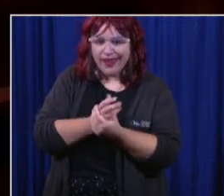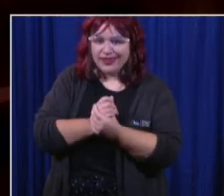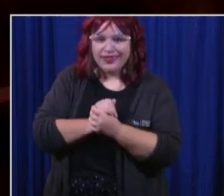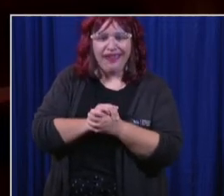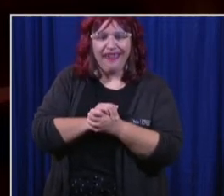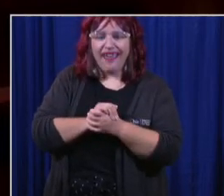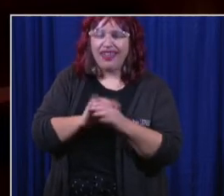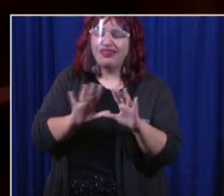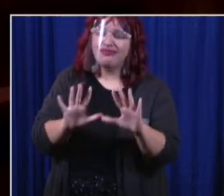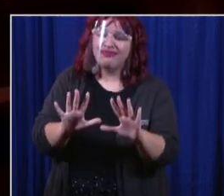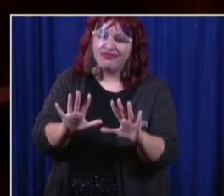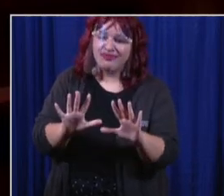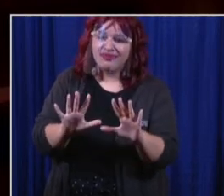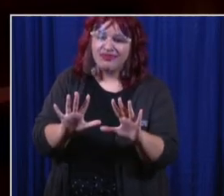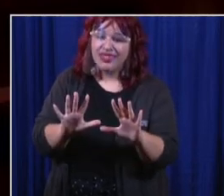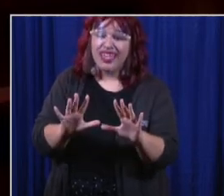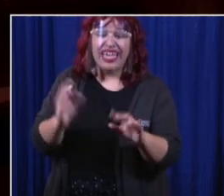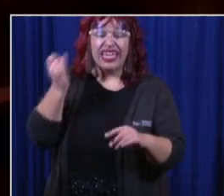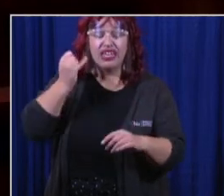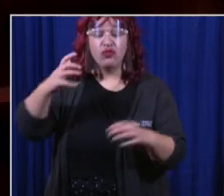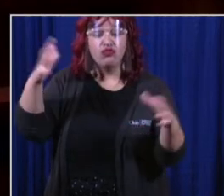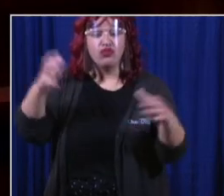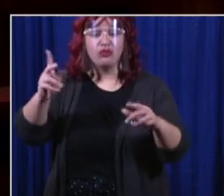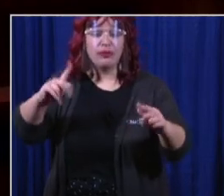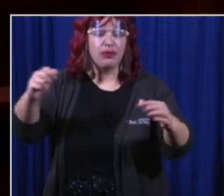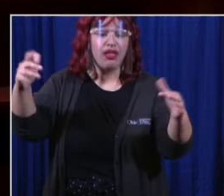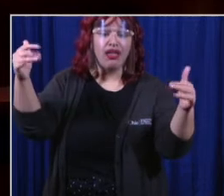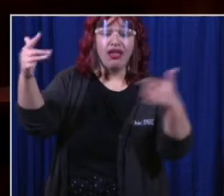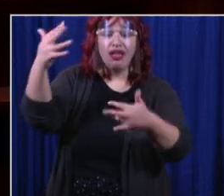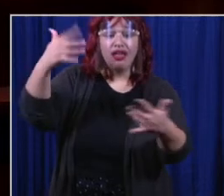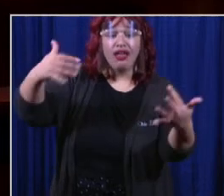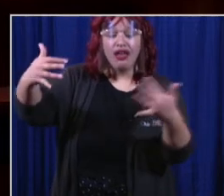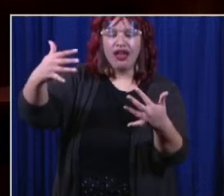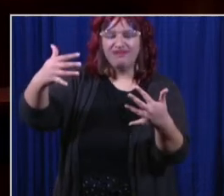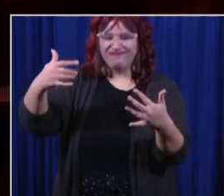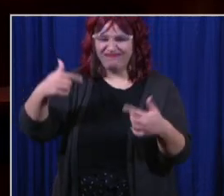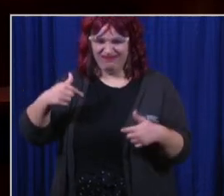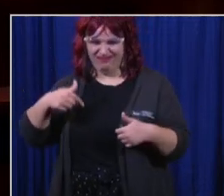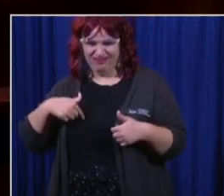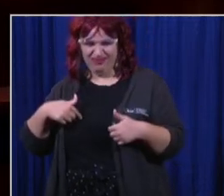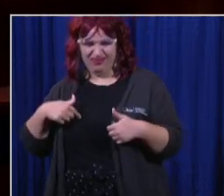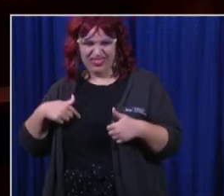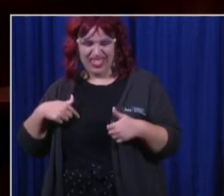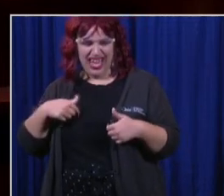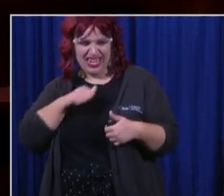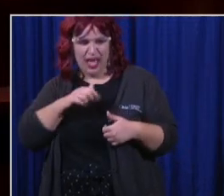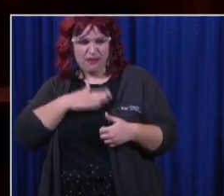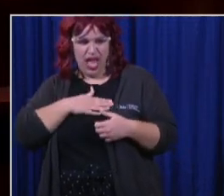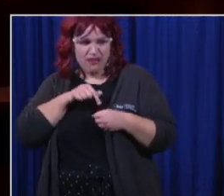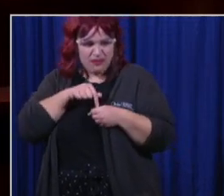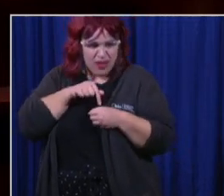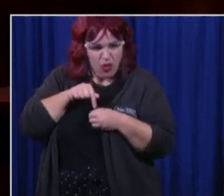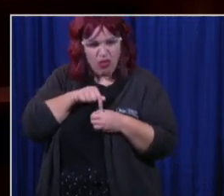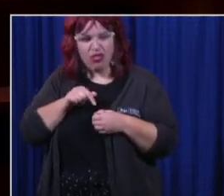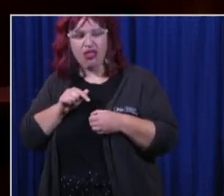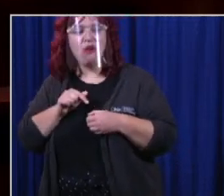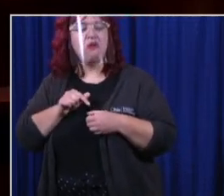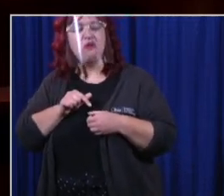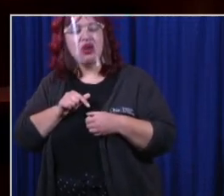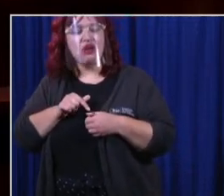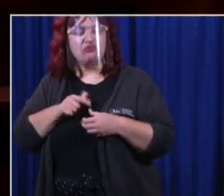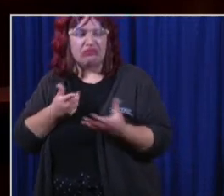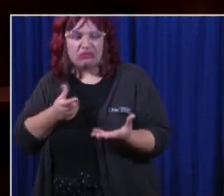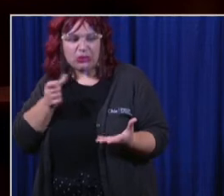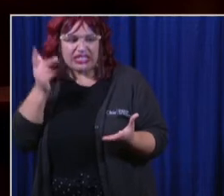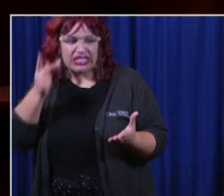gatherings of people who they don't live with, where you can't control your environment and where you